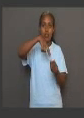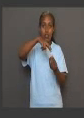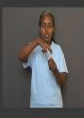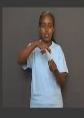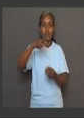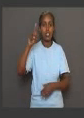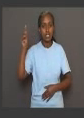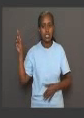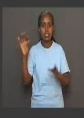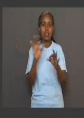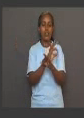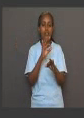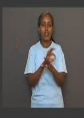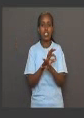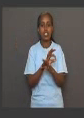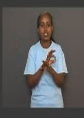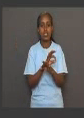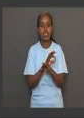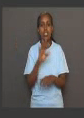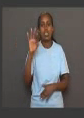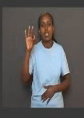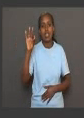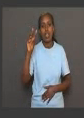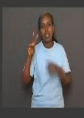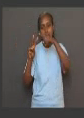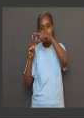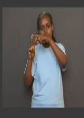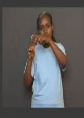this function is 9 pi.